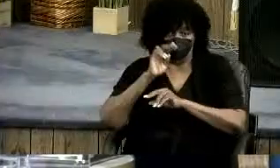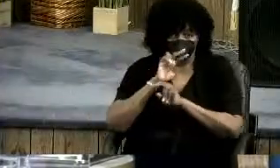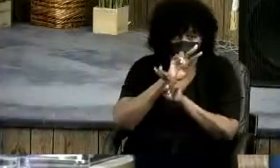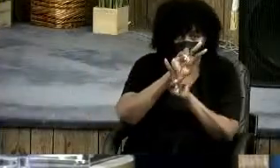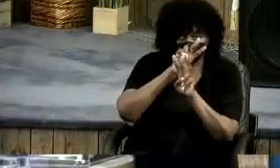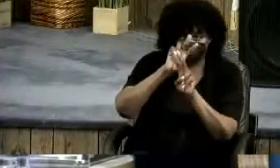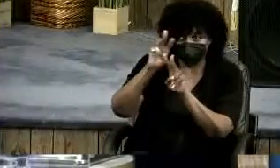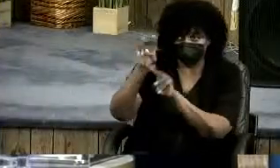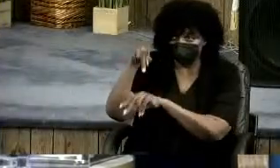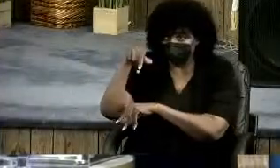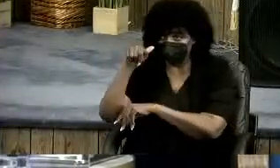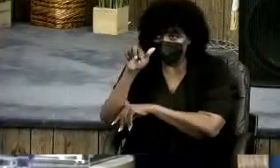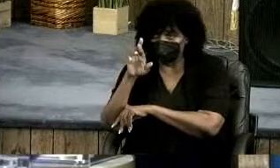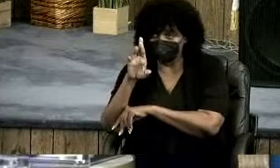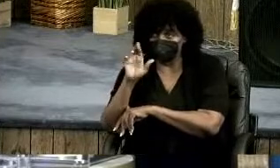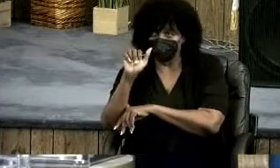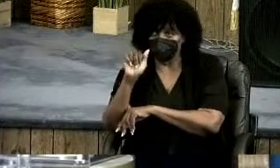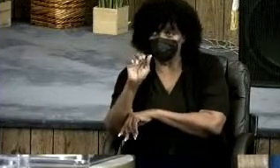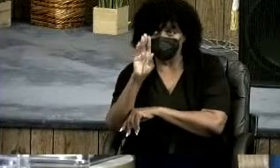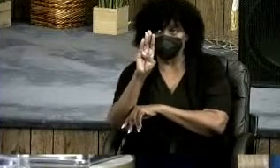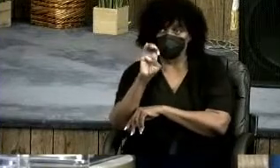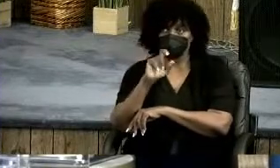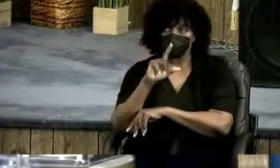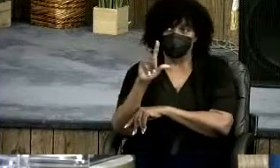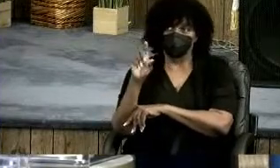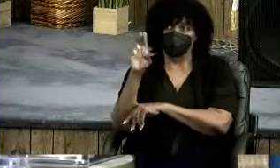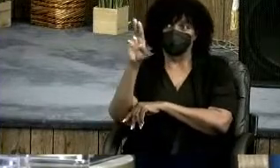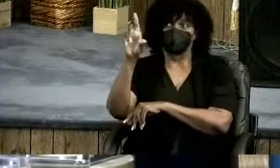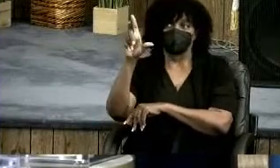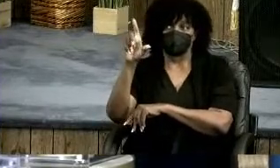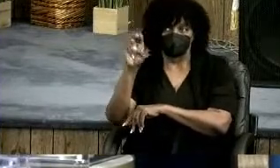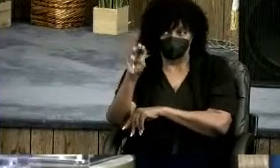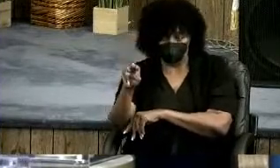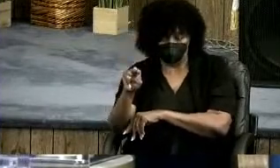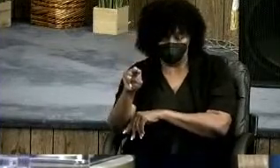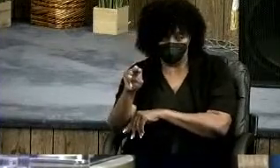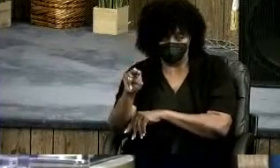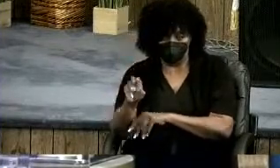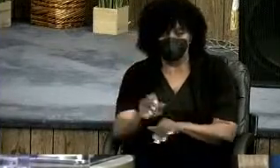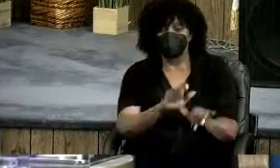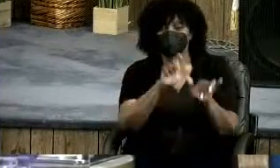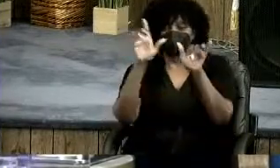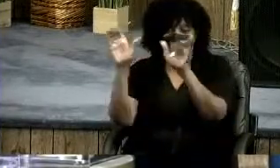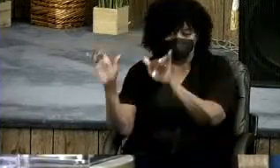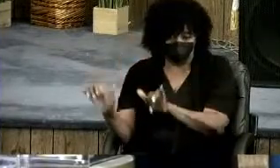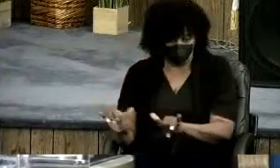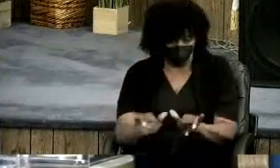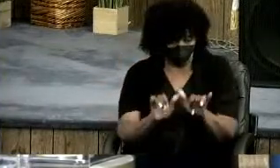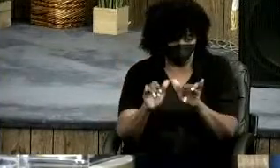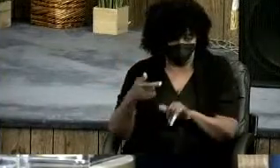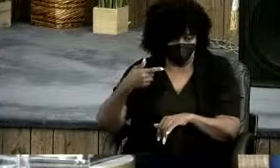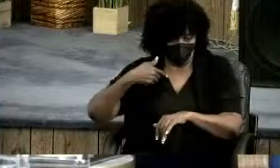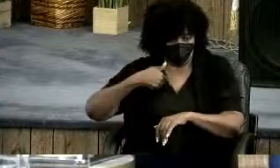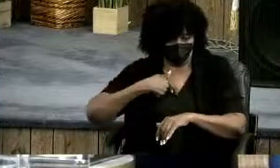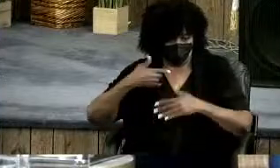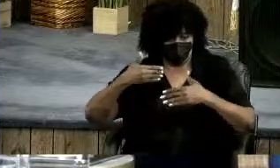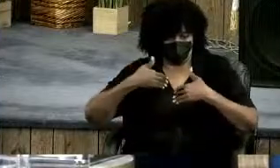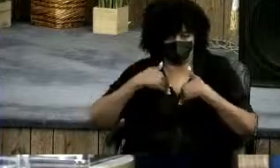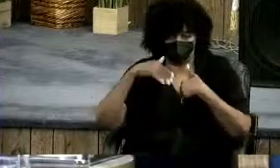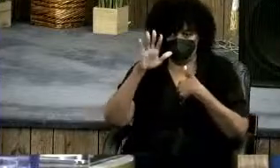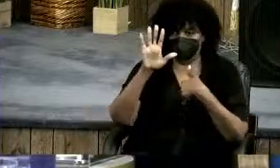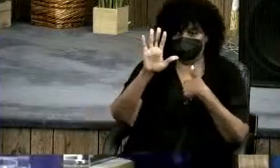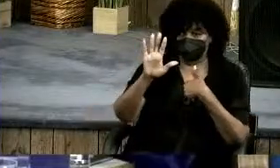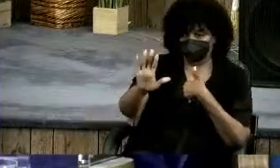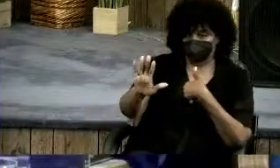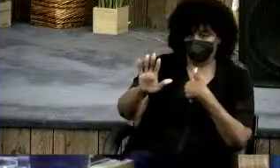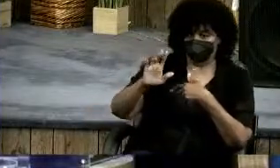commercial? Woo-wee. Pray for me. Pray for me. We're working on that. I'm about 5 pages from the